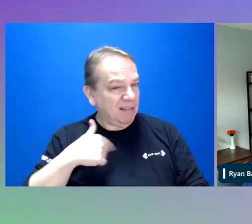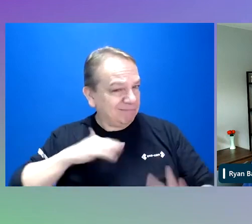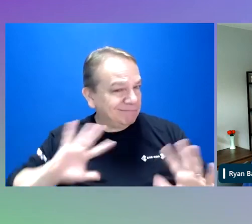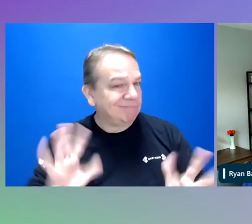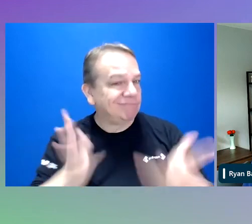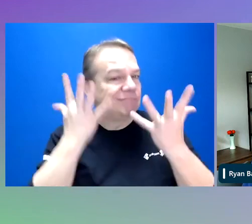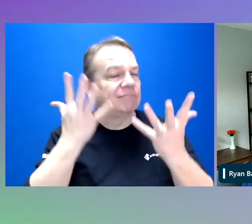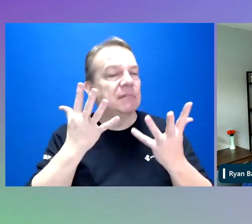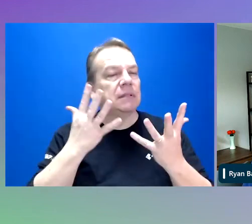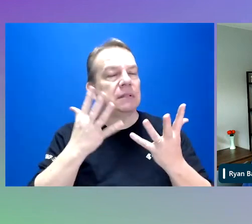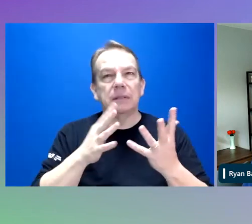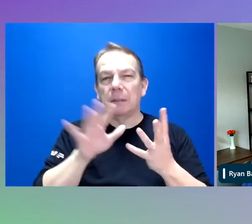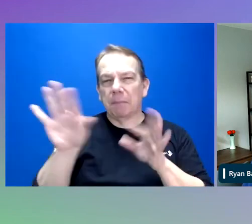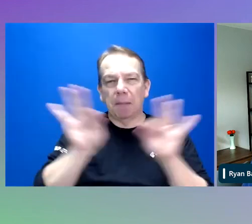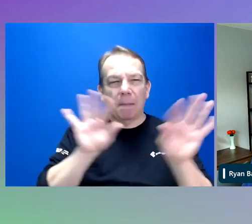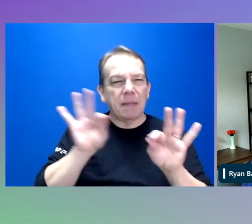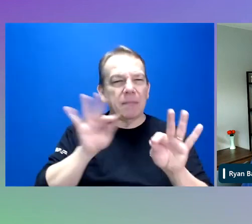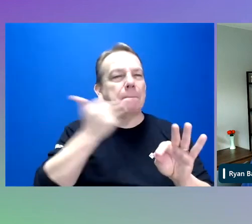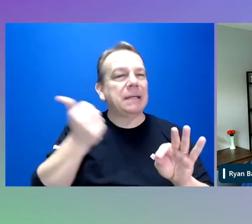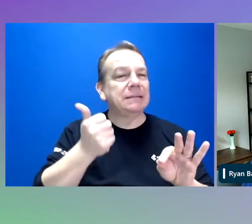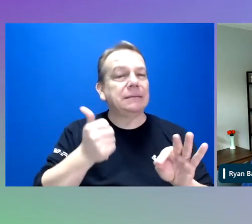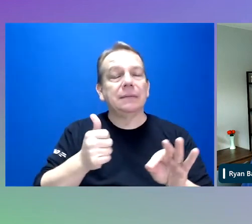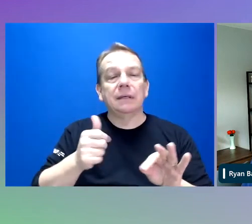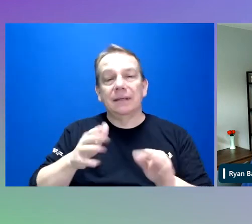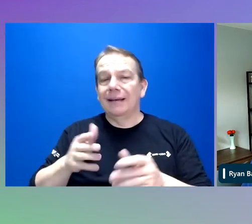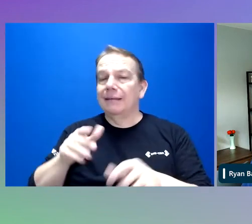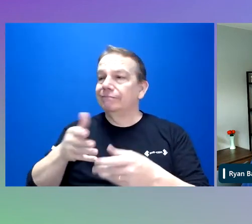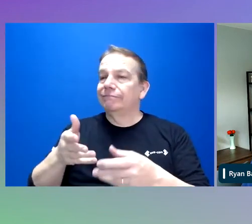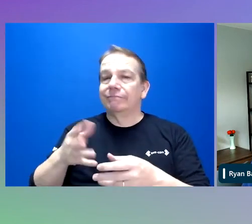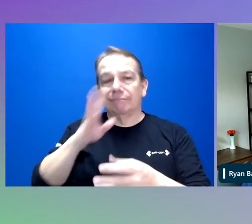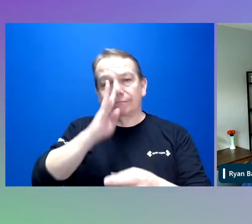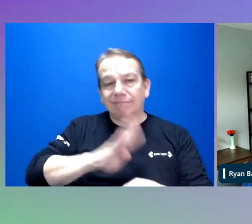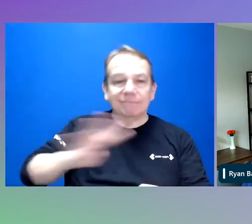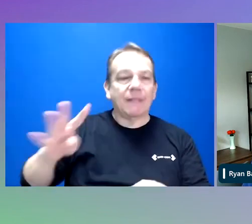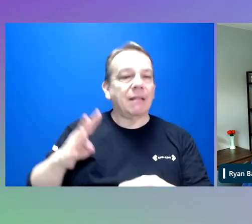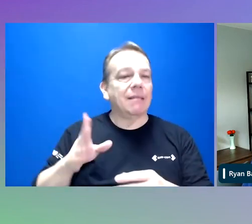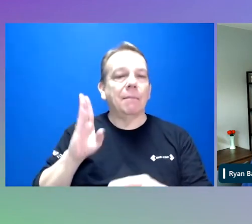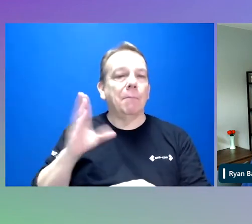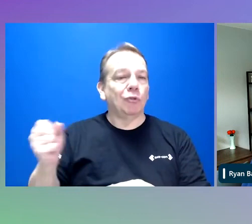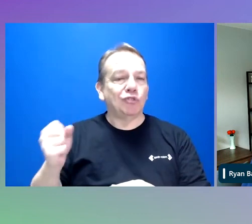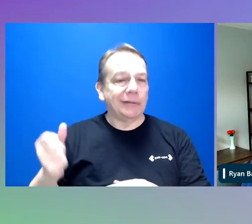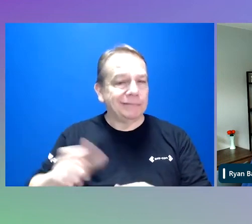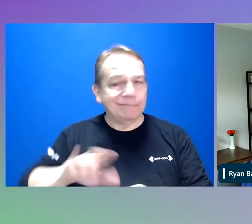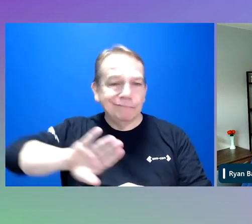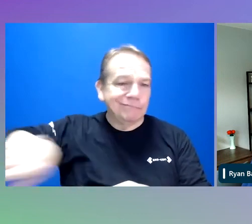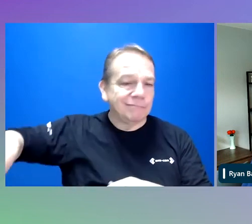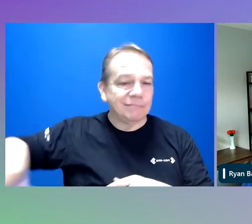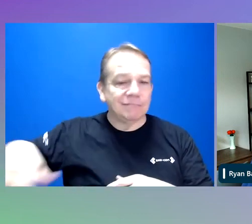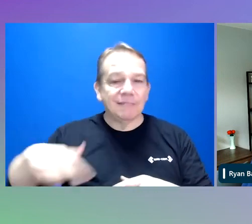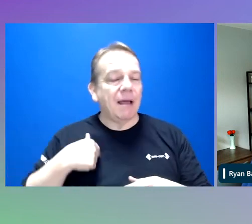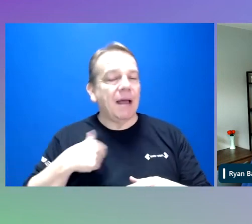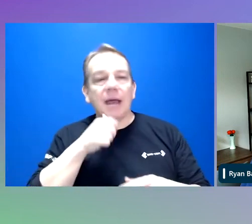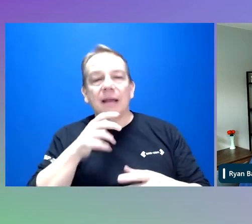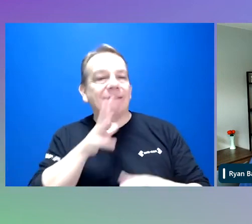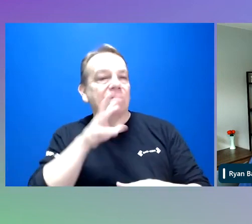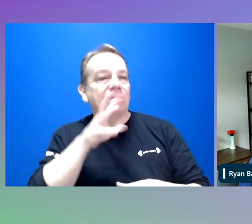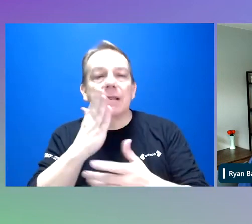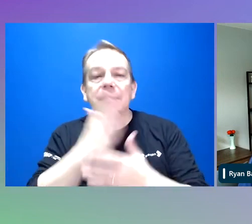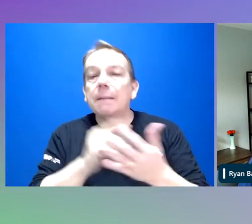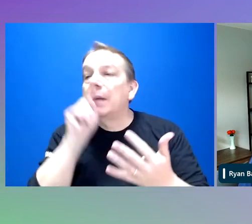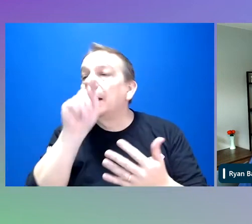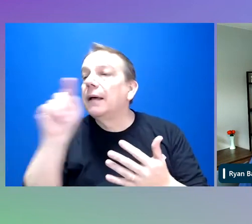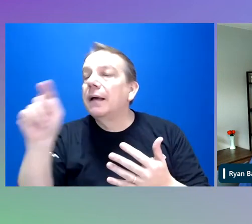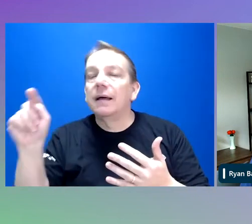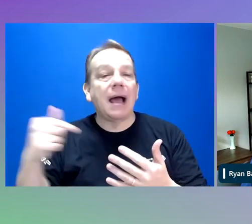a radar for bullshit, really. So I never got into NFTs. Didn't waste my time with that. I'm